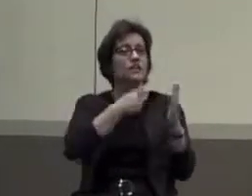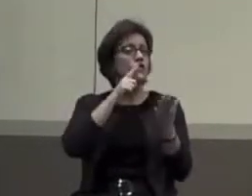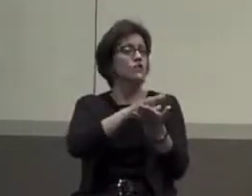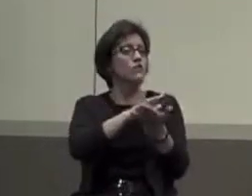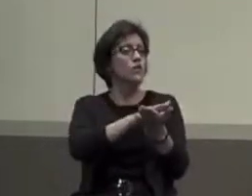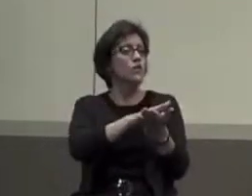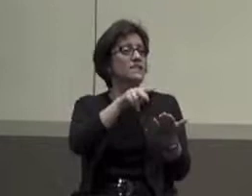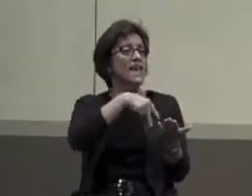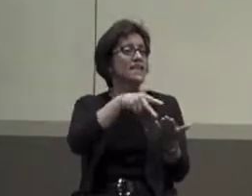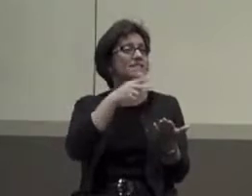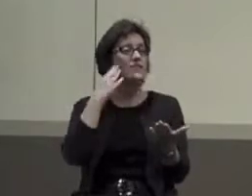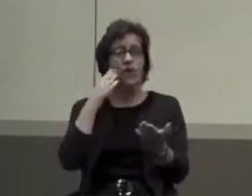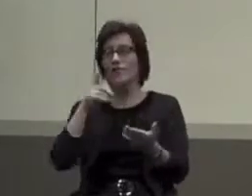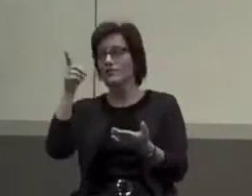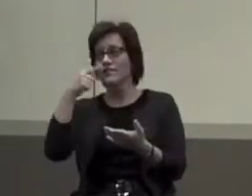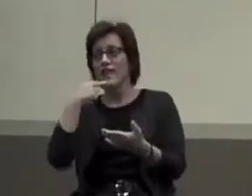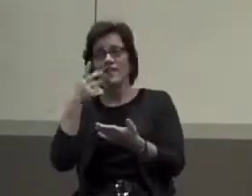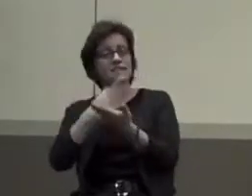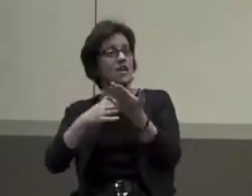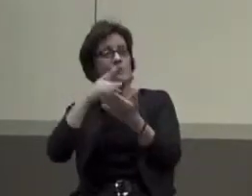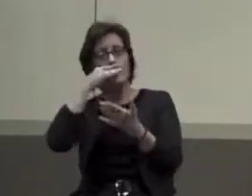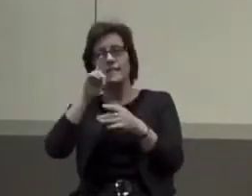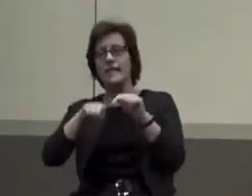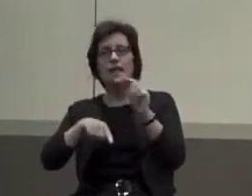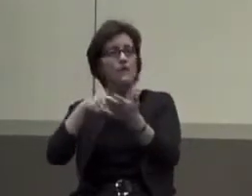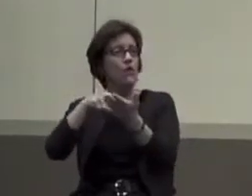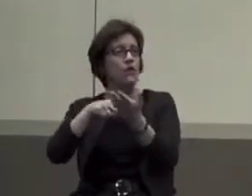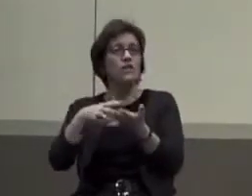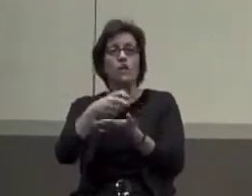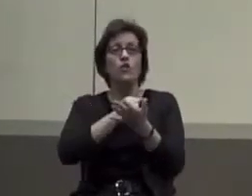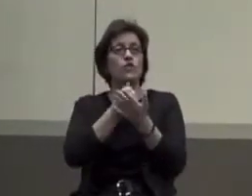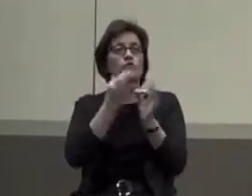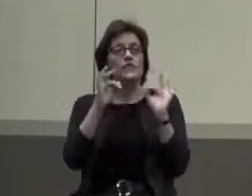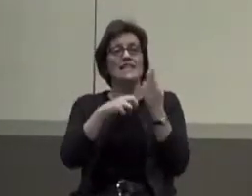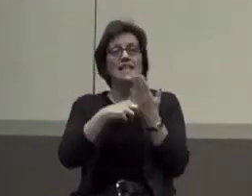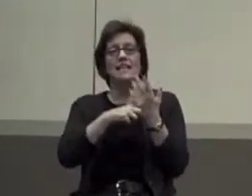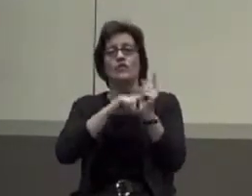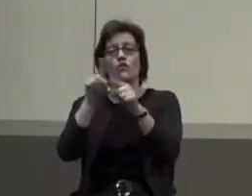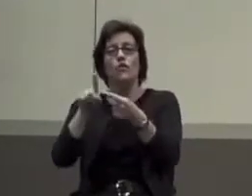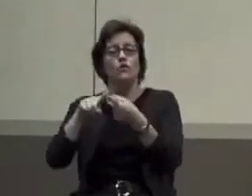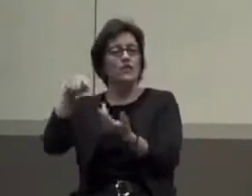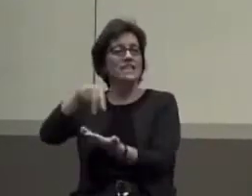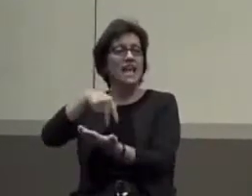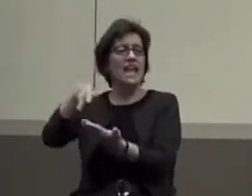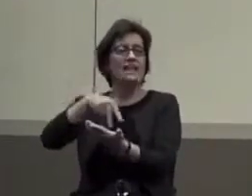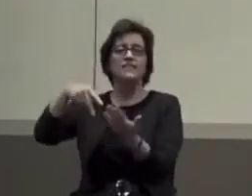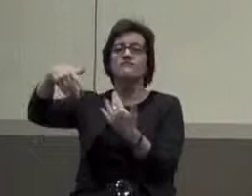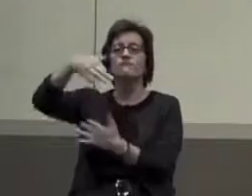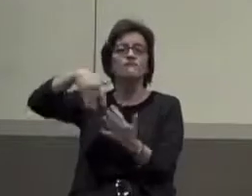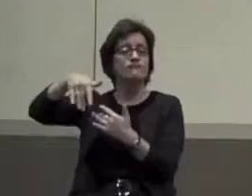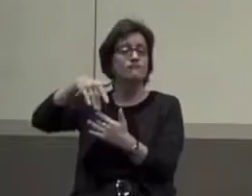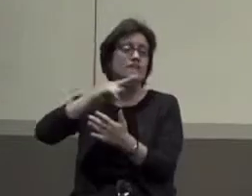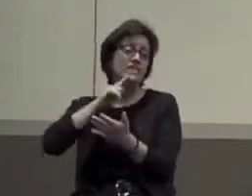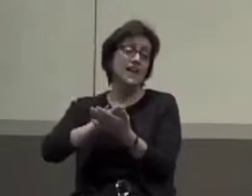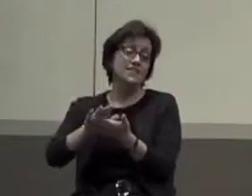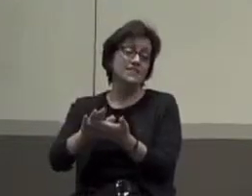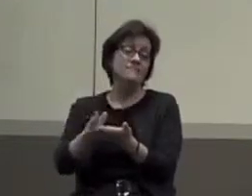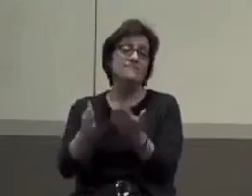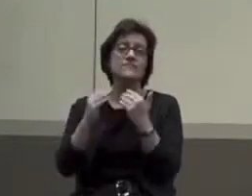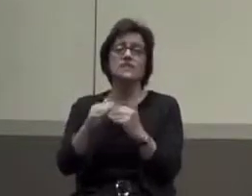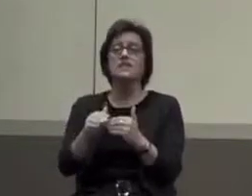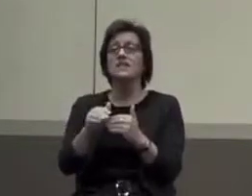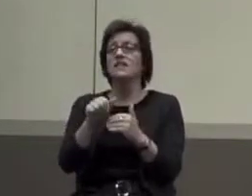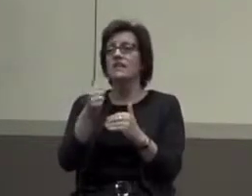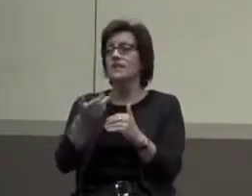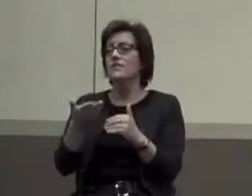afford it. So they could earn a free ticket to go to the dance and socialize, which is nice. Another thing that we